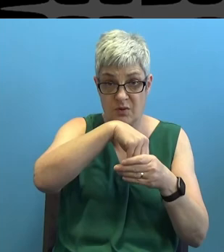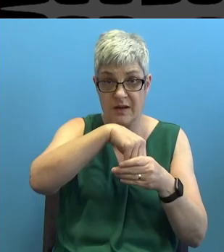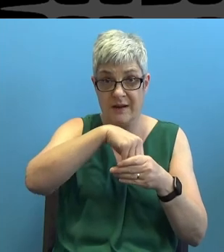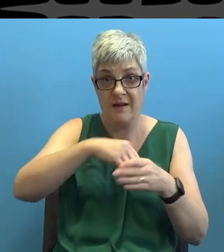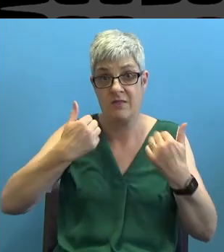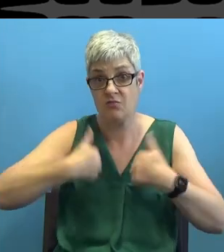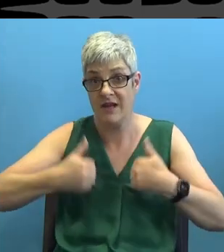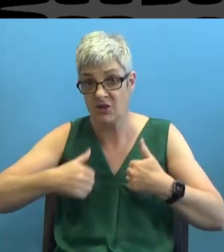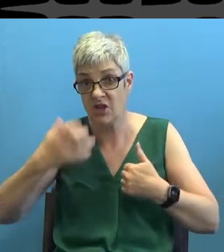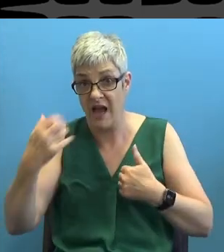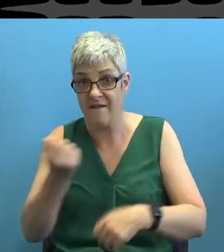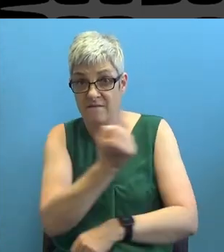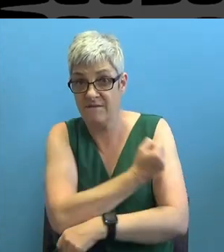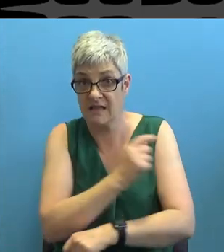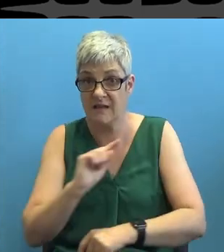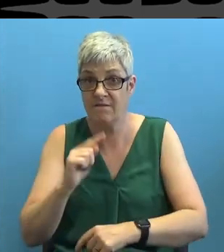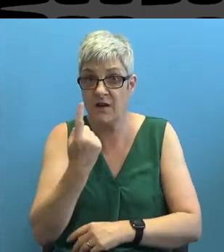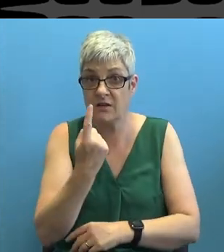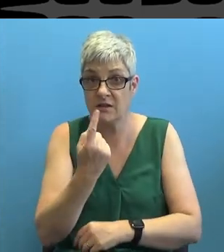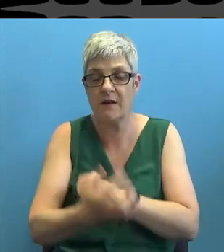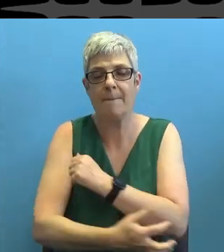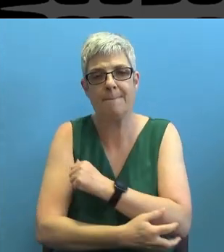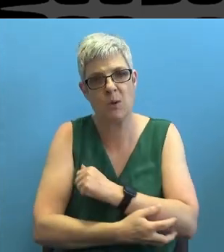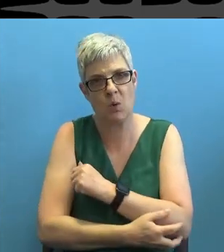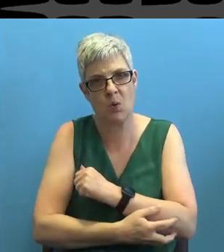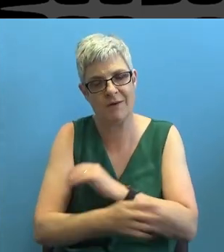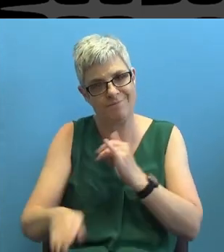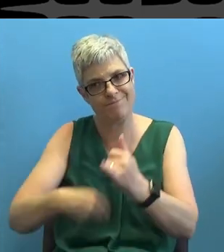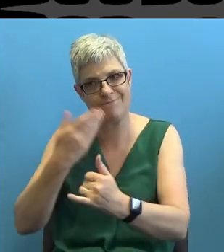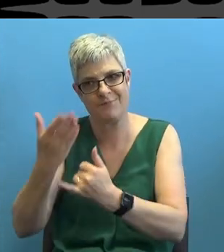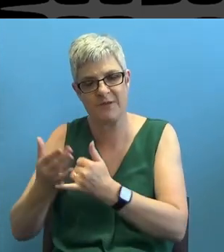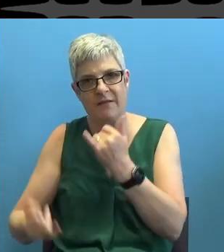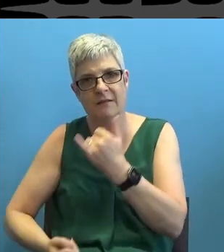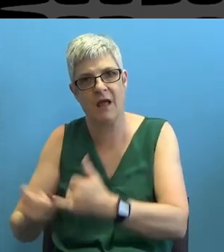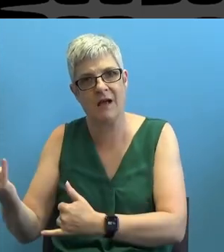have the vaccines first and the poor are at the end of the queue.